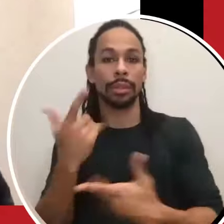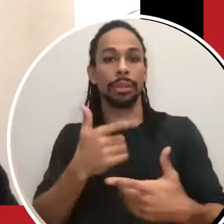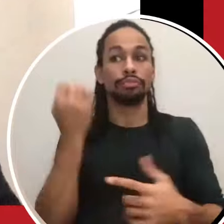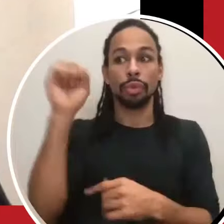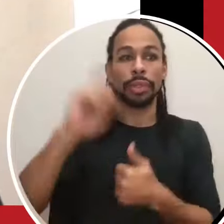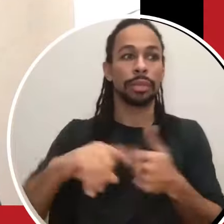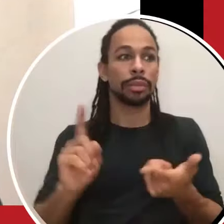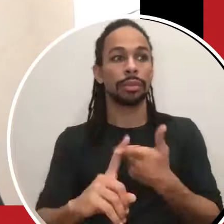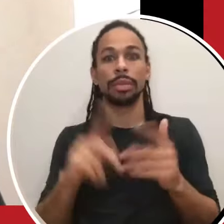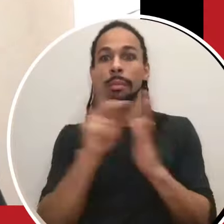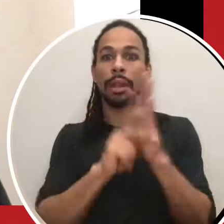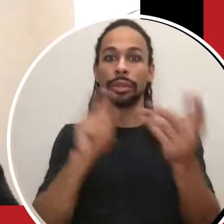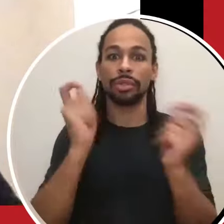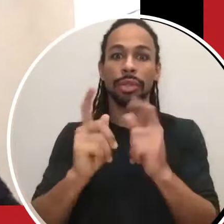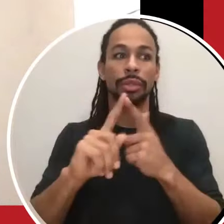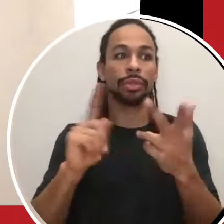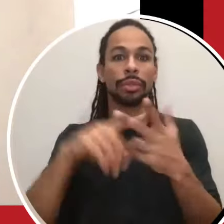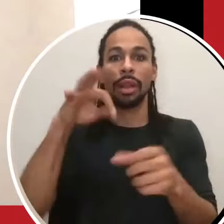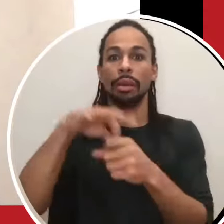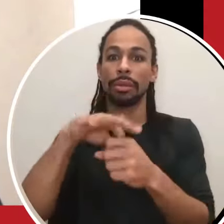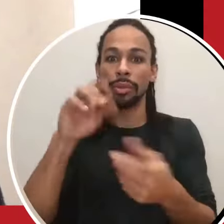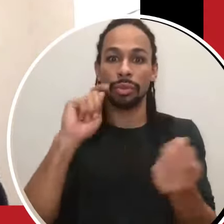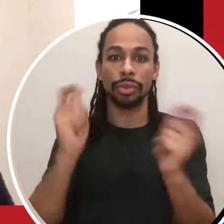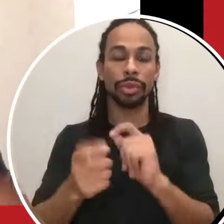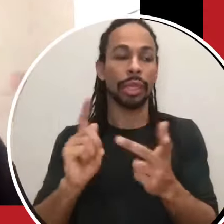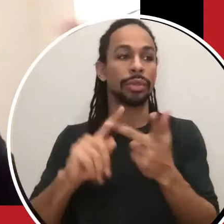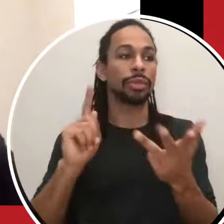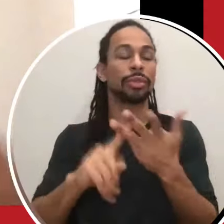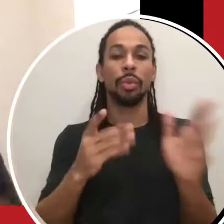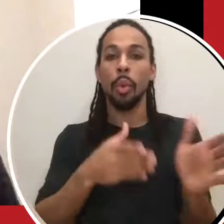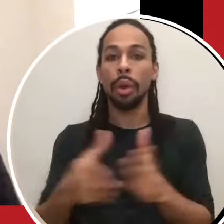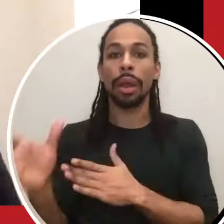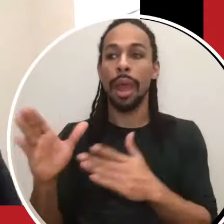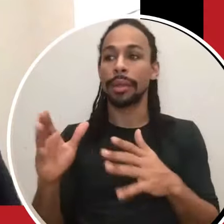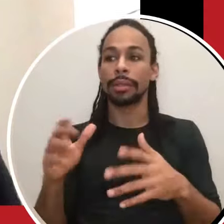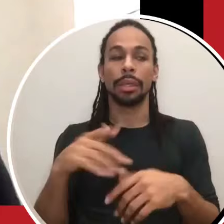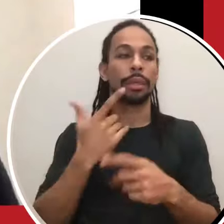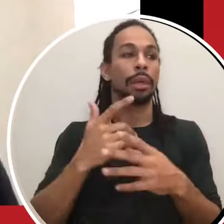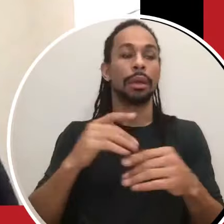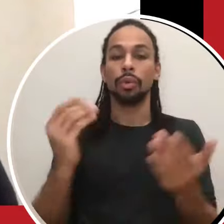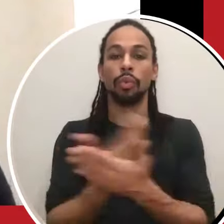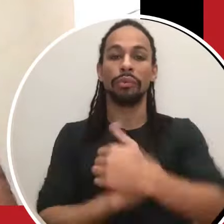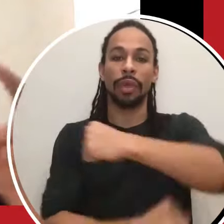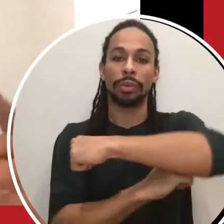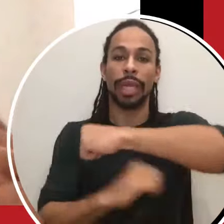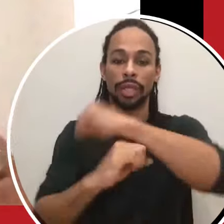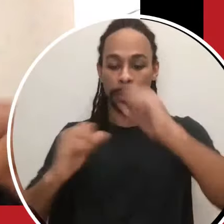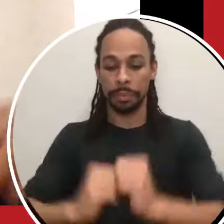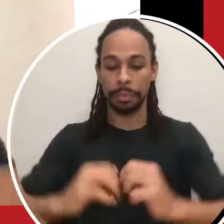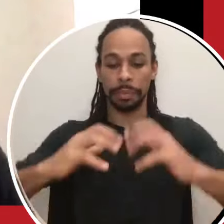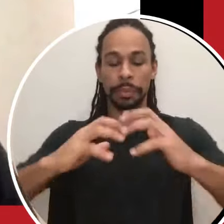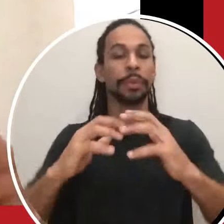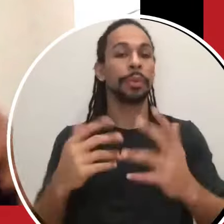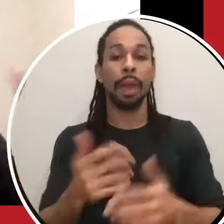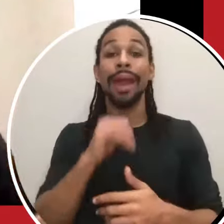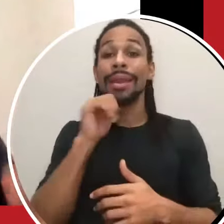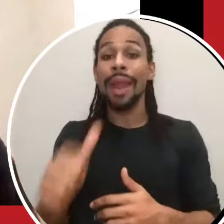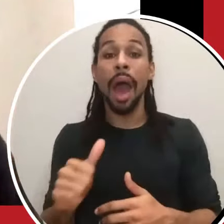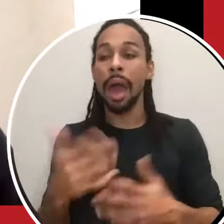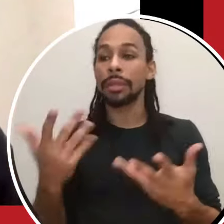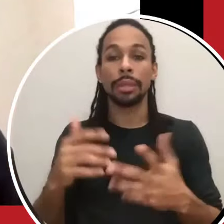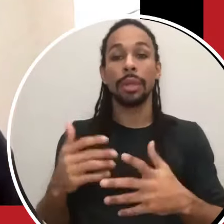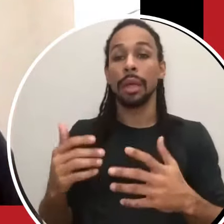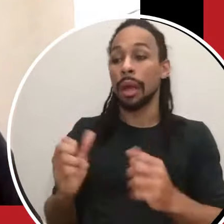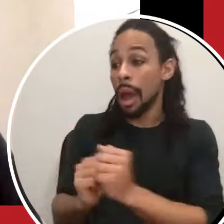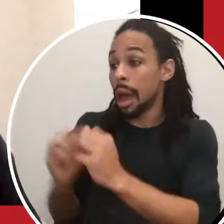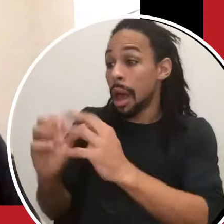advocacy and electoral work and organizing and base building, and not pitting those against each other, recognizing that even though some of us might play in